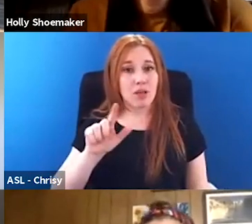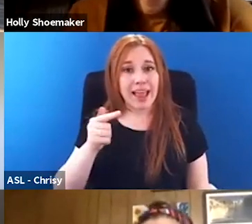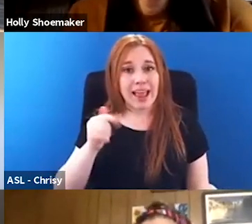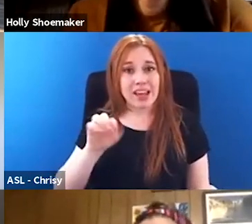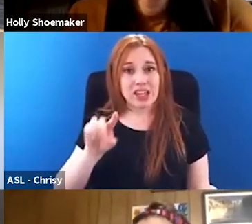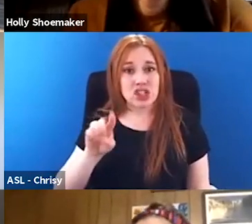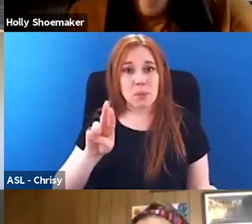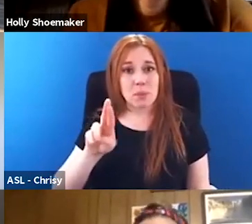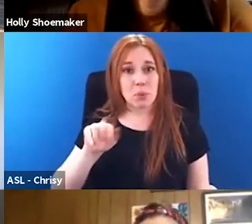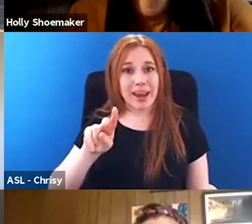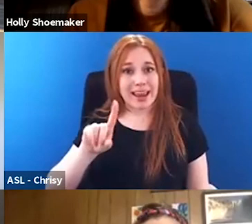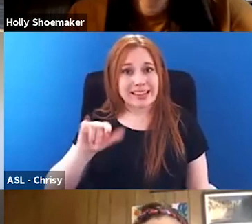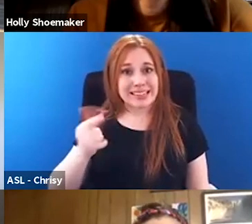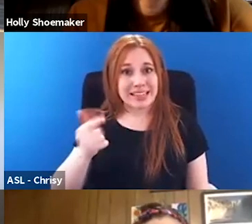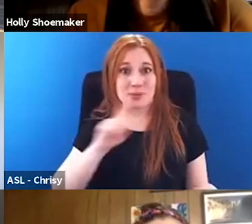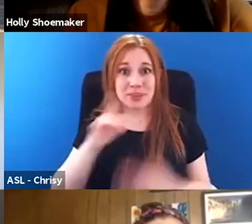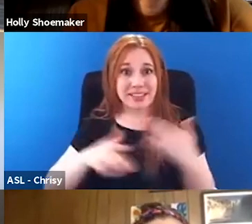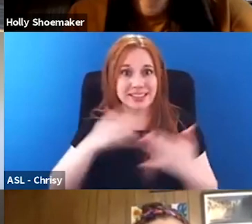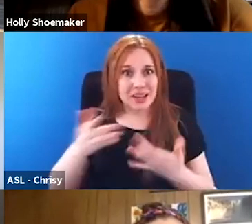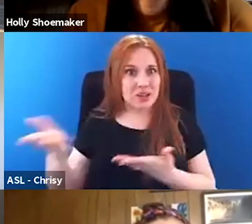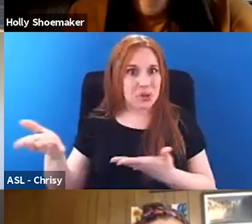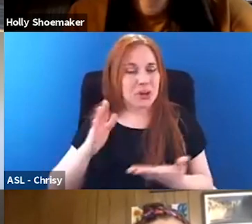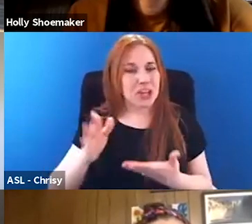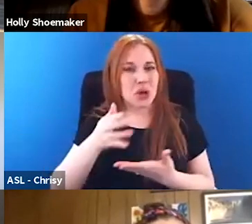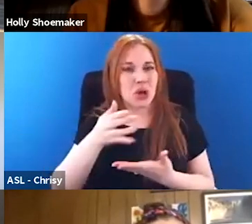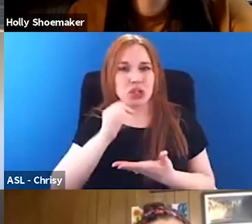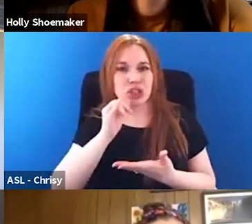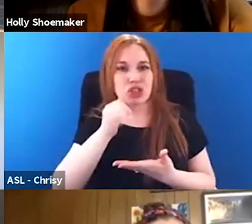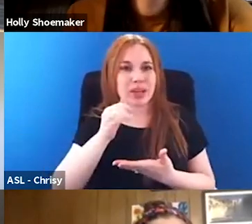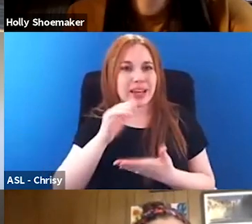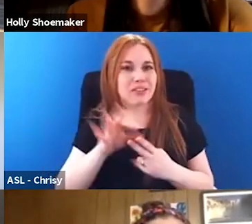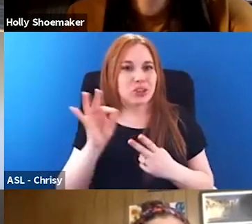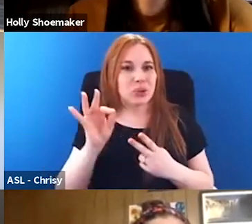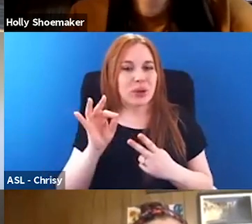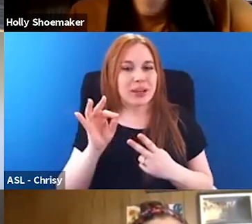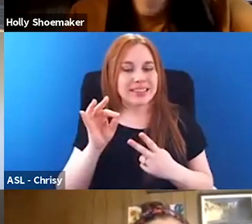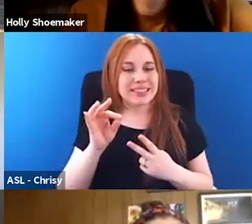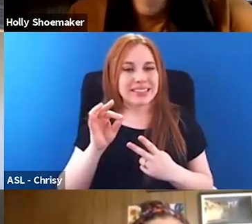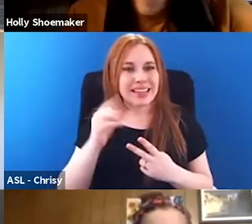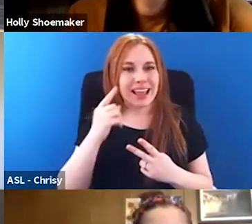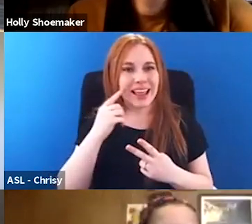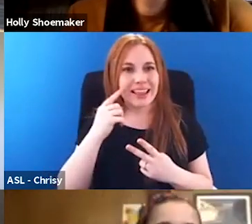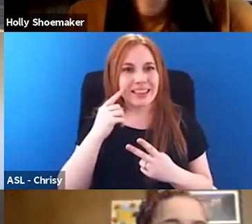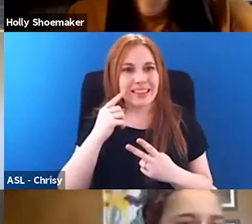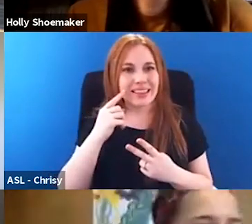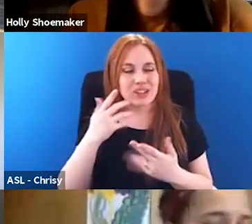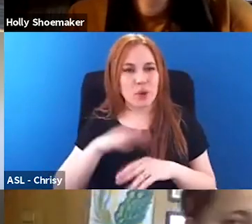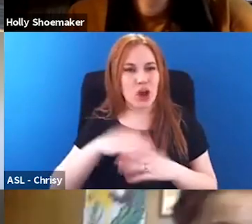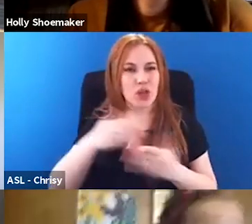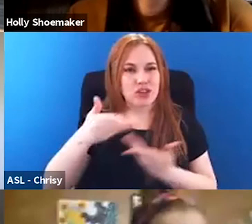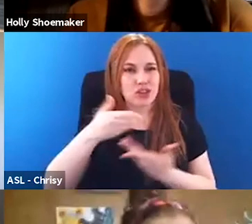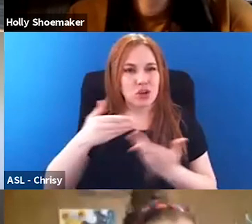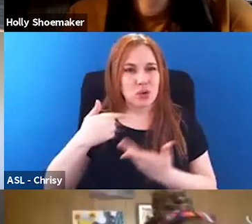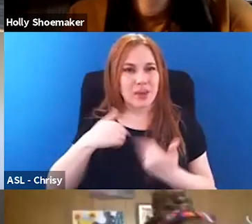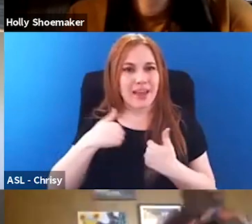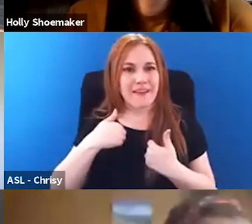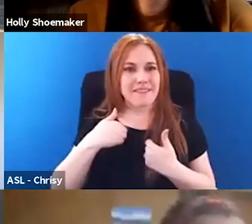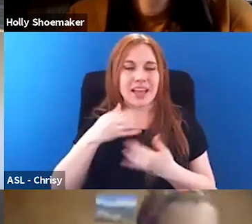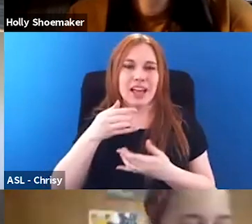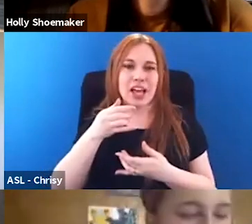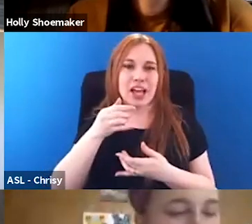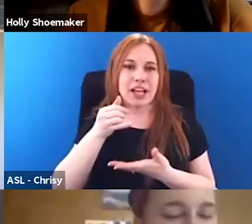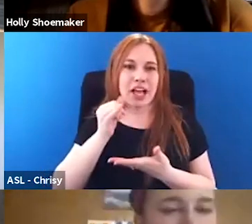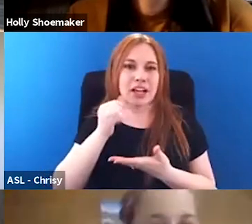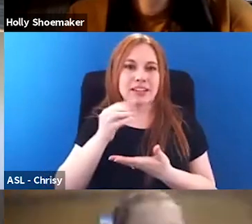So please come with your drink of choice. I believe that I think it's already on social, that we've got a cocktail and mocktail